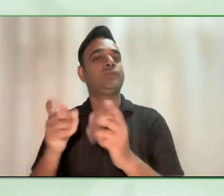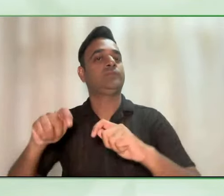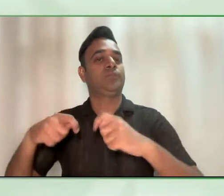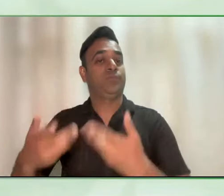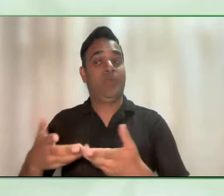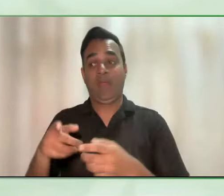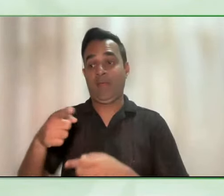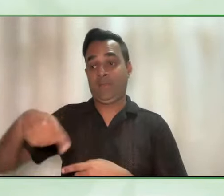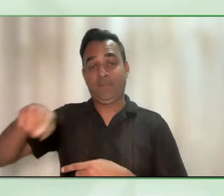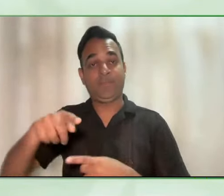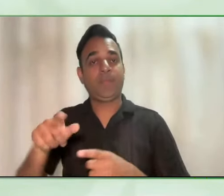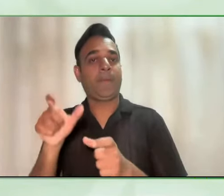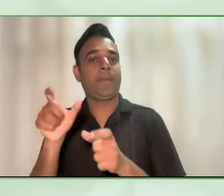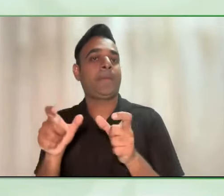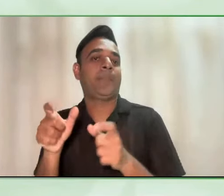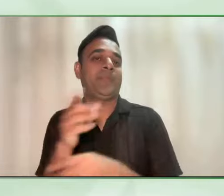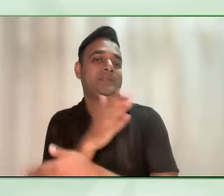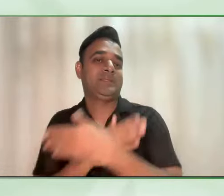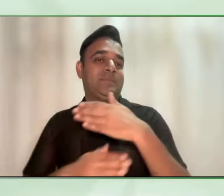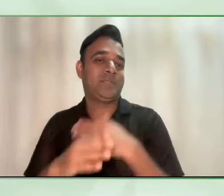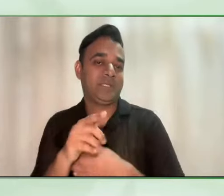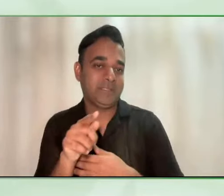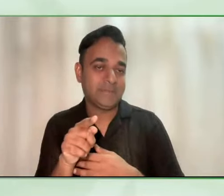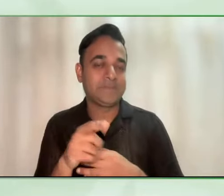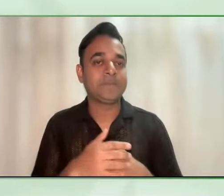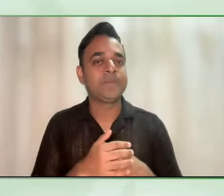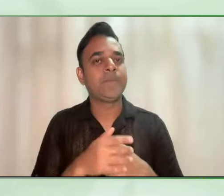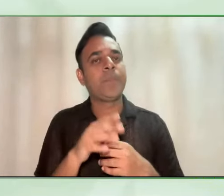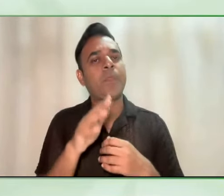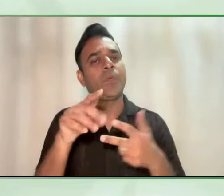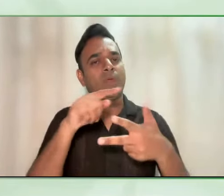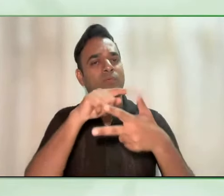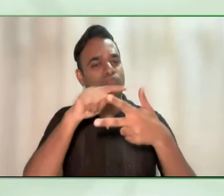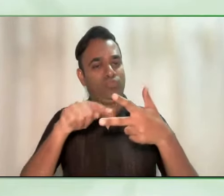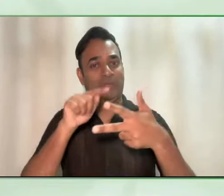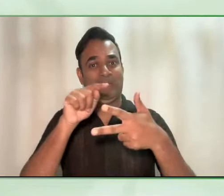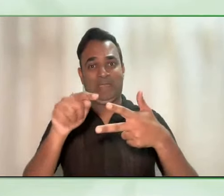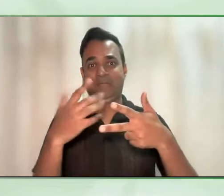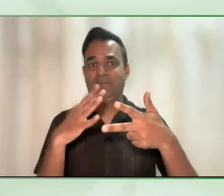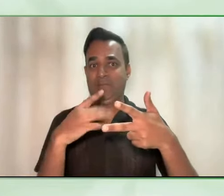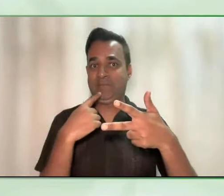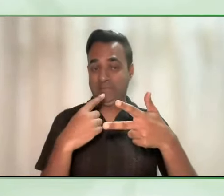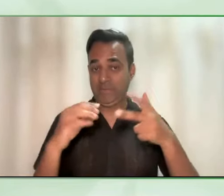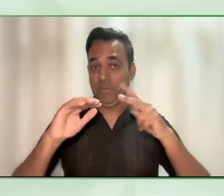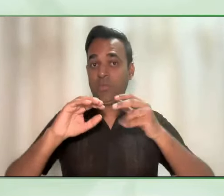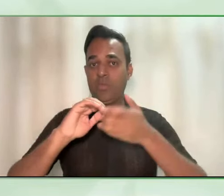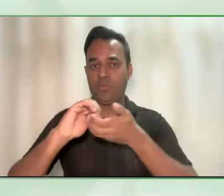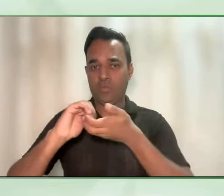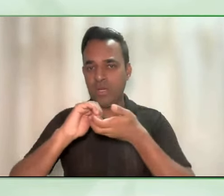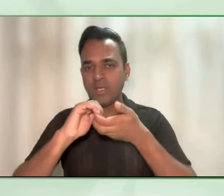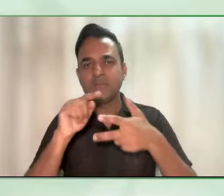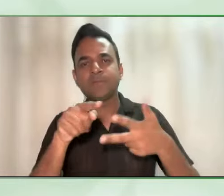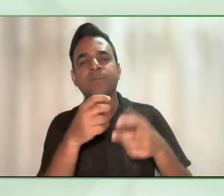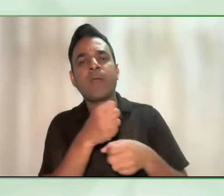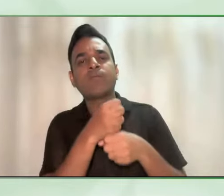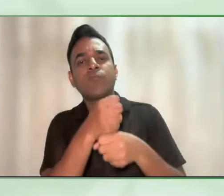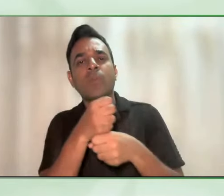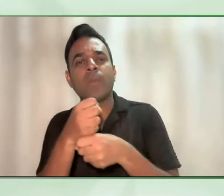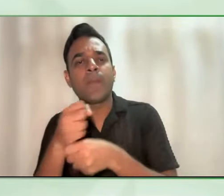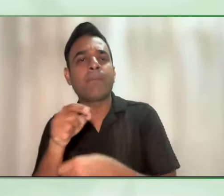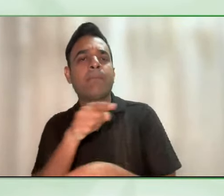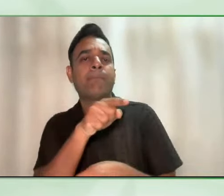that these organizations all signed the BWise Alliance. And the BWise Alliance is a sector